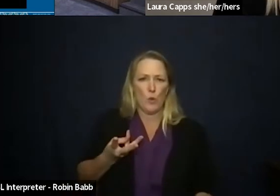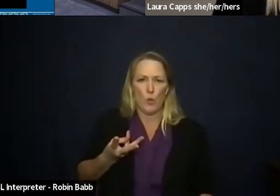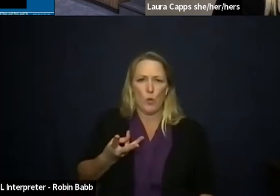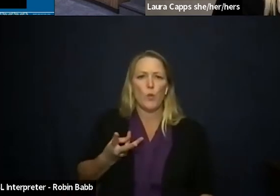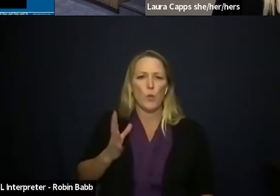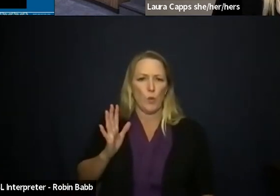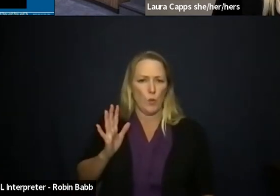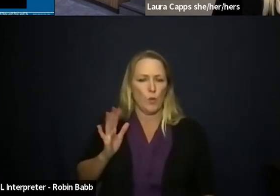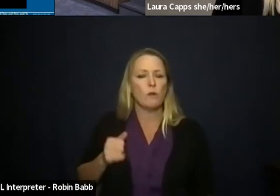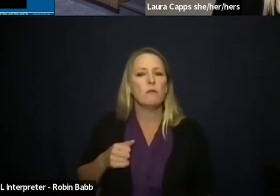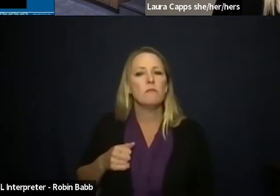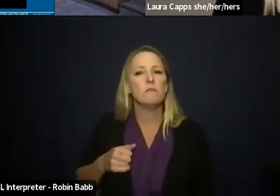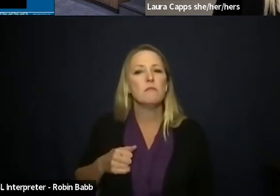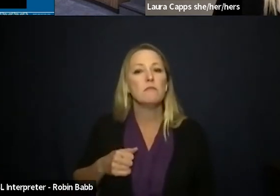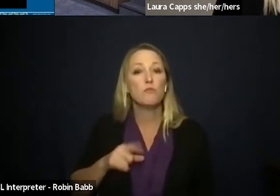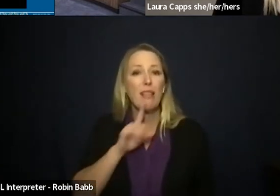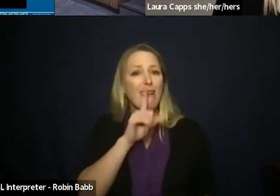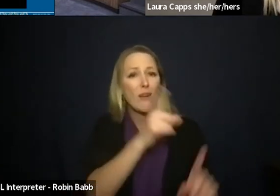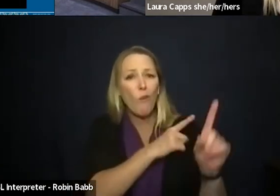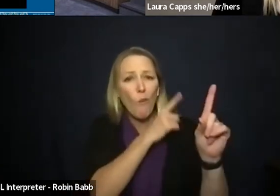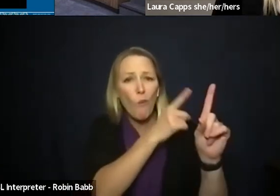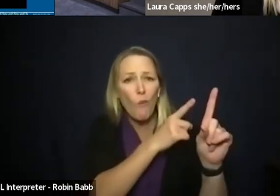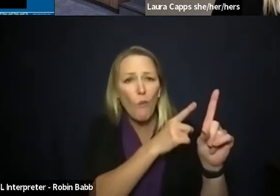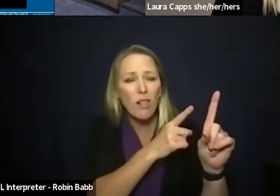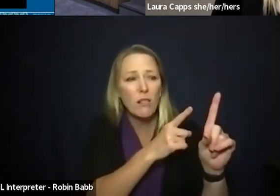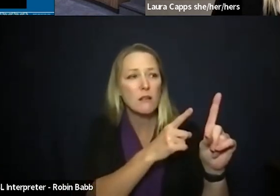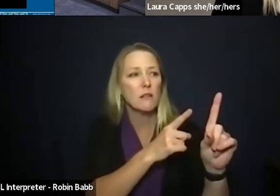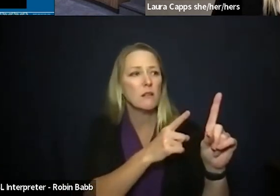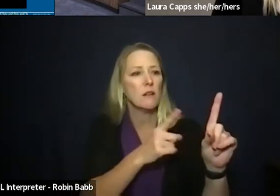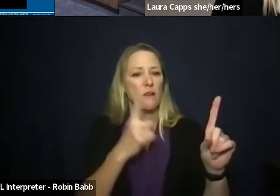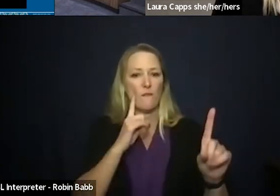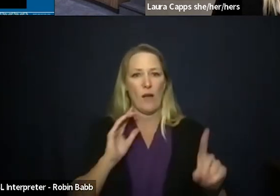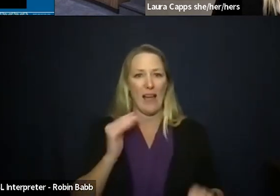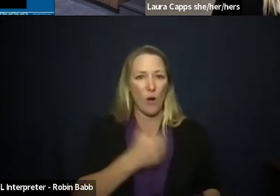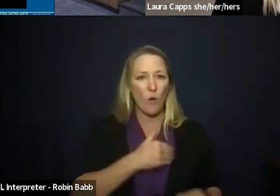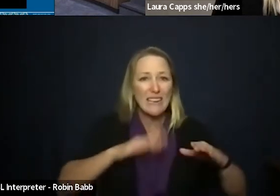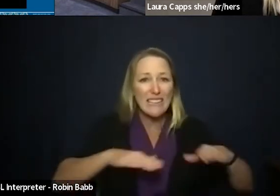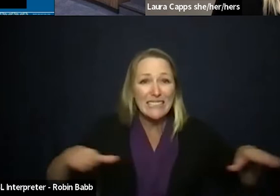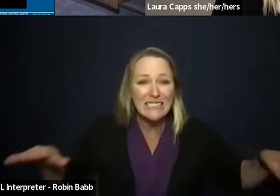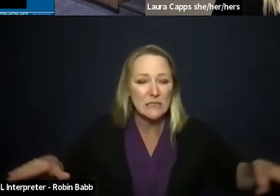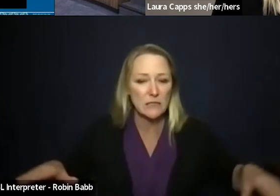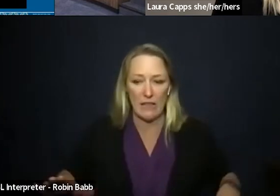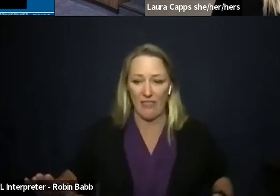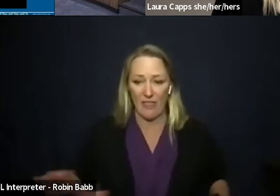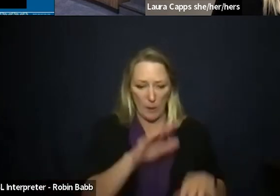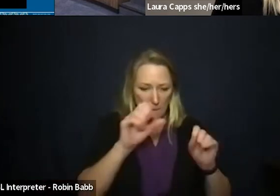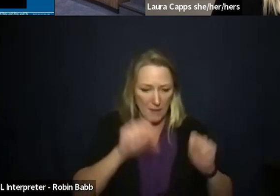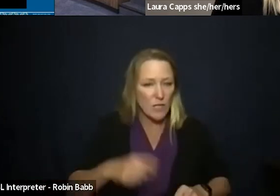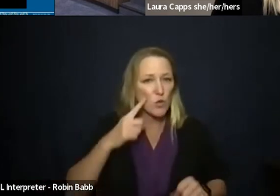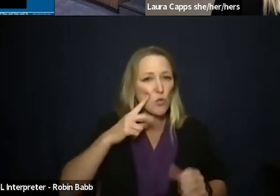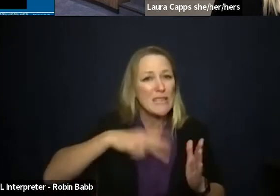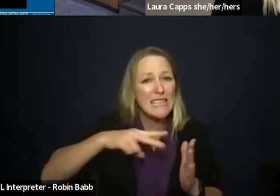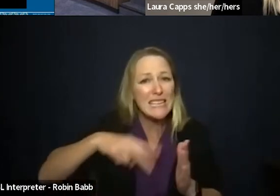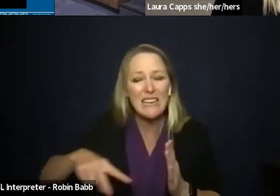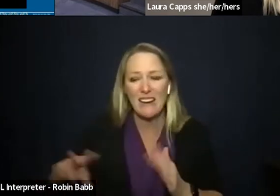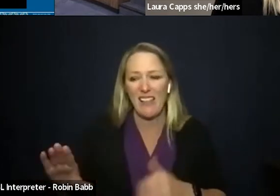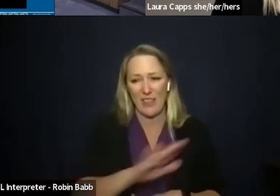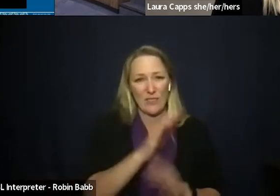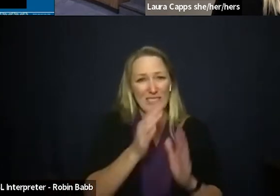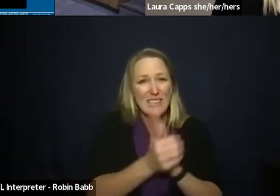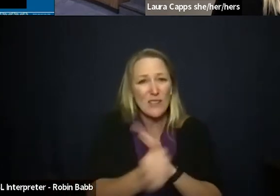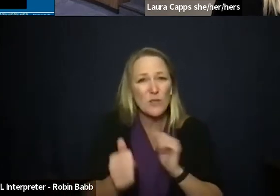for the kids and their literacy of reading and math to be a lot better than what it is